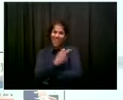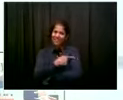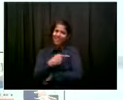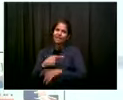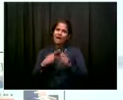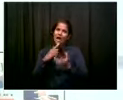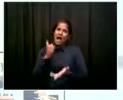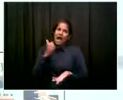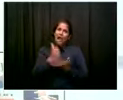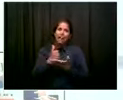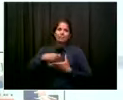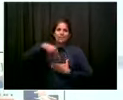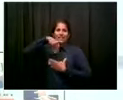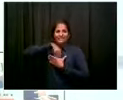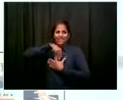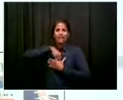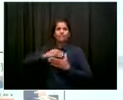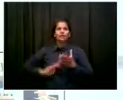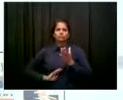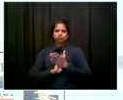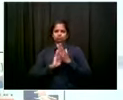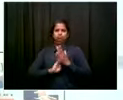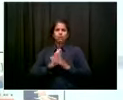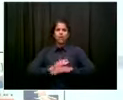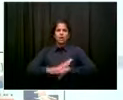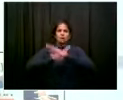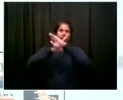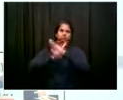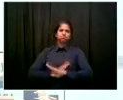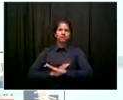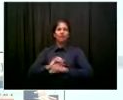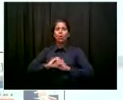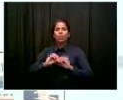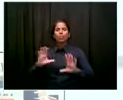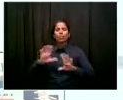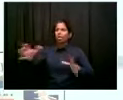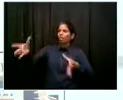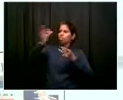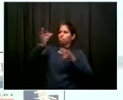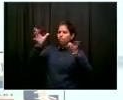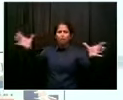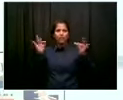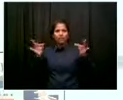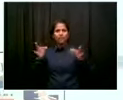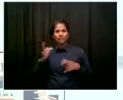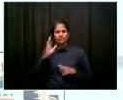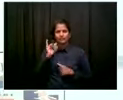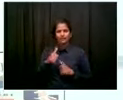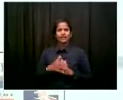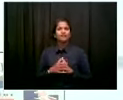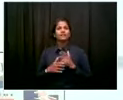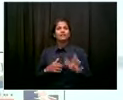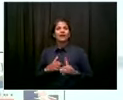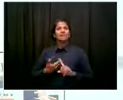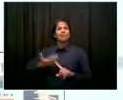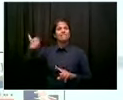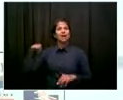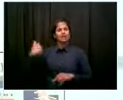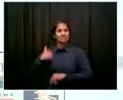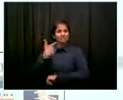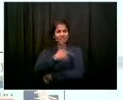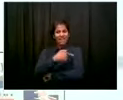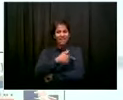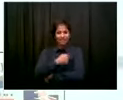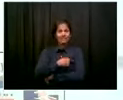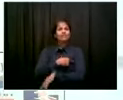effective vaccines that have already saved lives uh both here in new york city as well as around the world um and